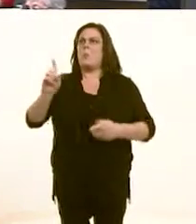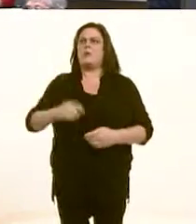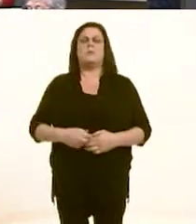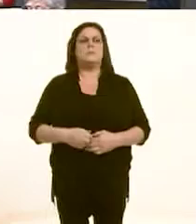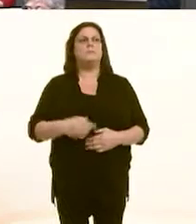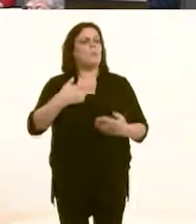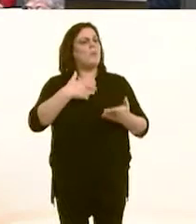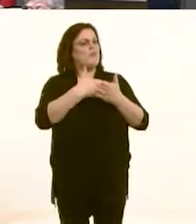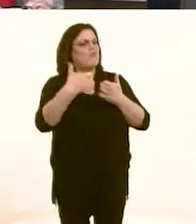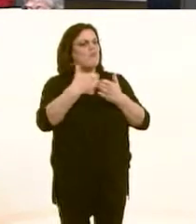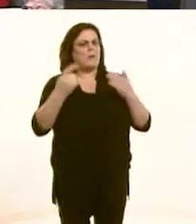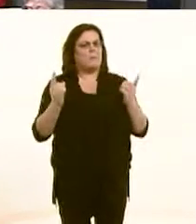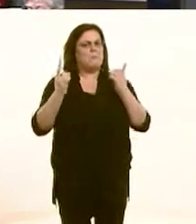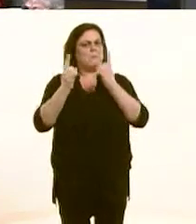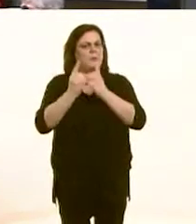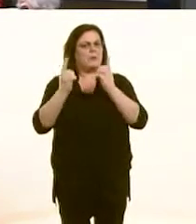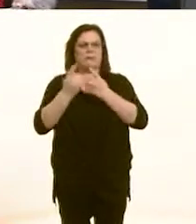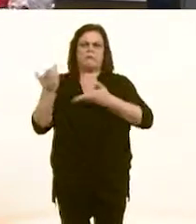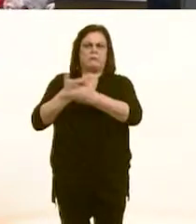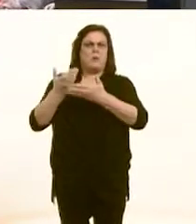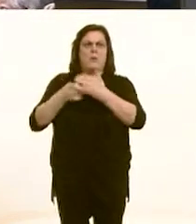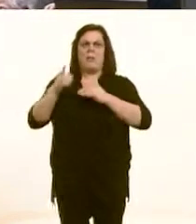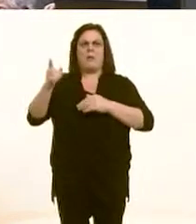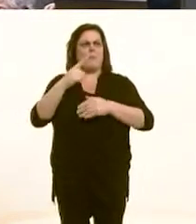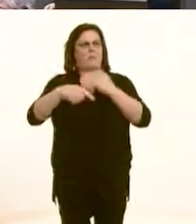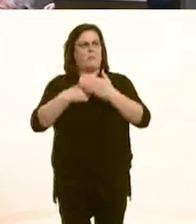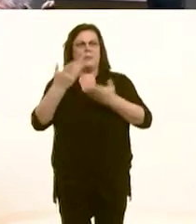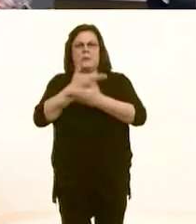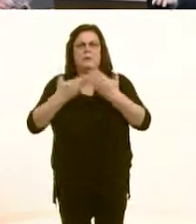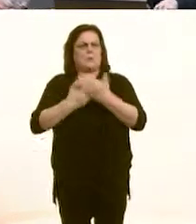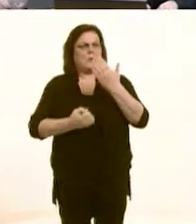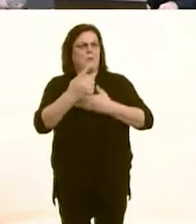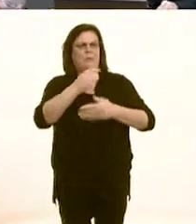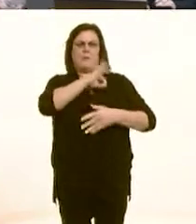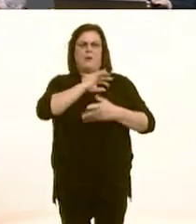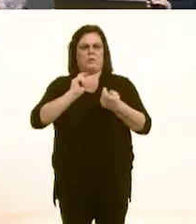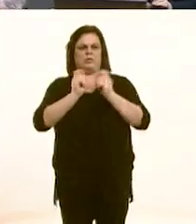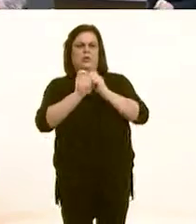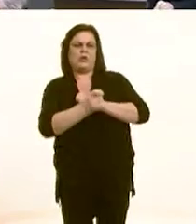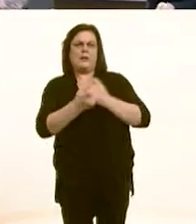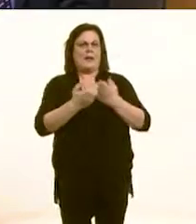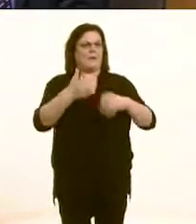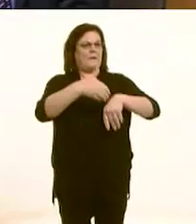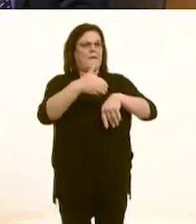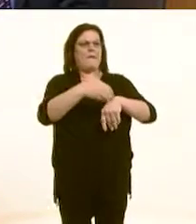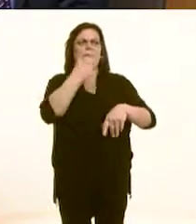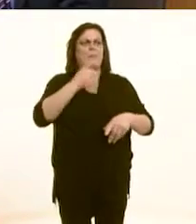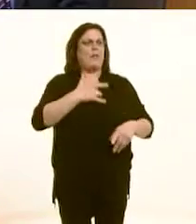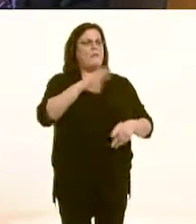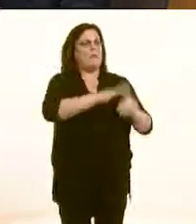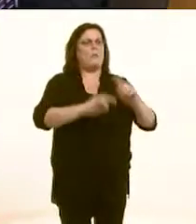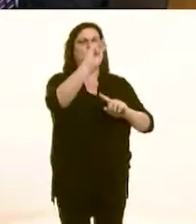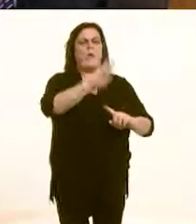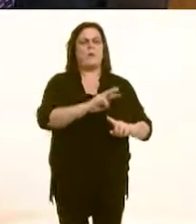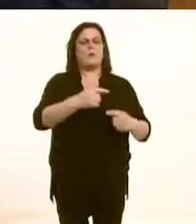Ministers have a regular contact with UK Ministers on the welfare reform agenda and the impacts for people in Wales. Welsh Government officials